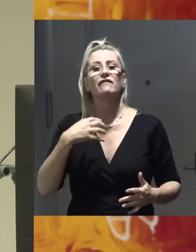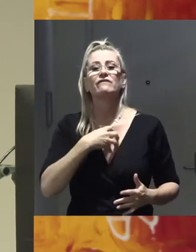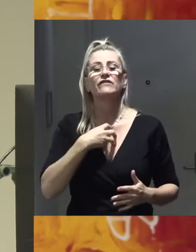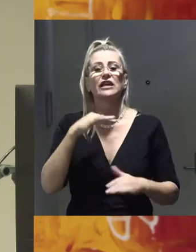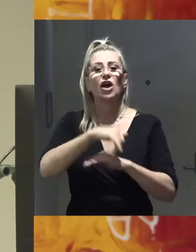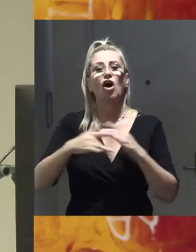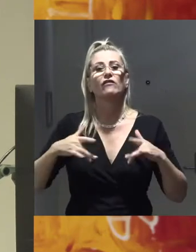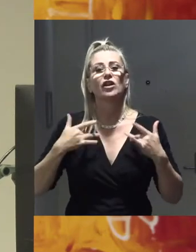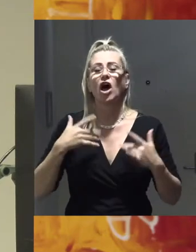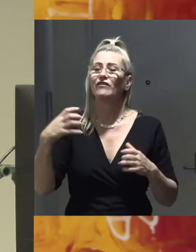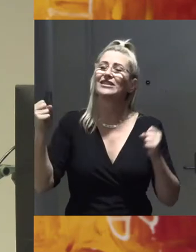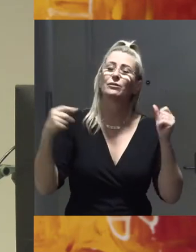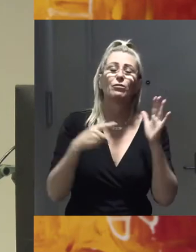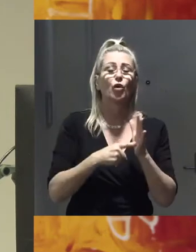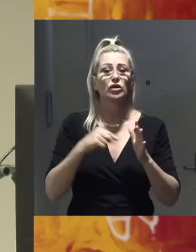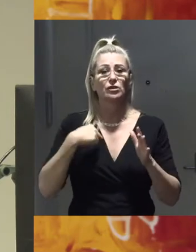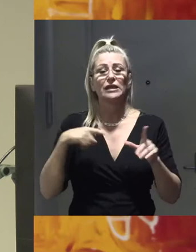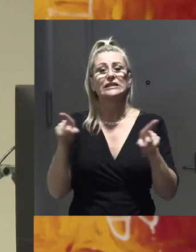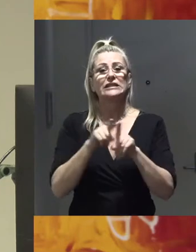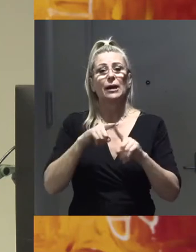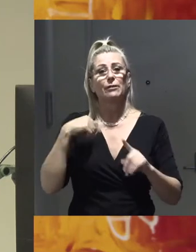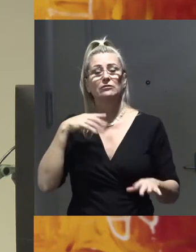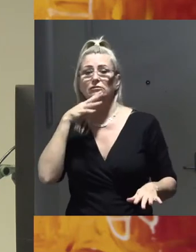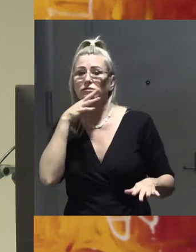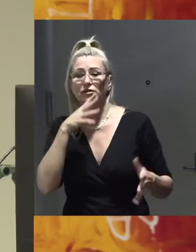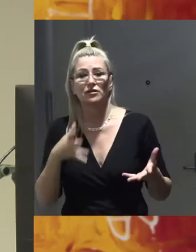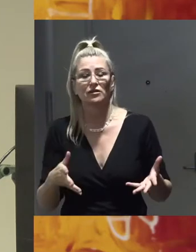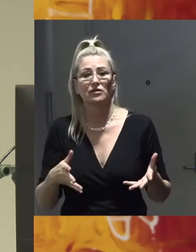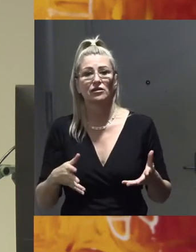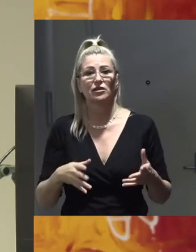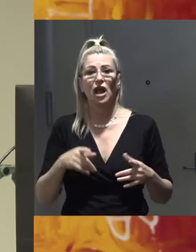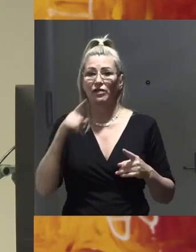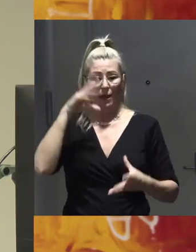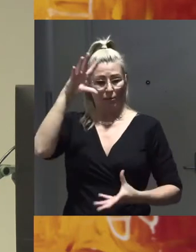me, as is my illness. They are indistinguishable from me,